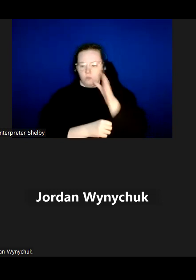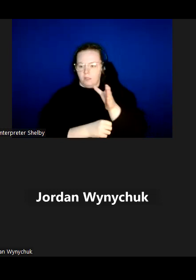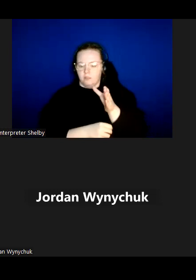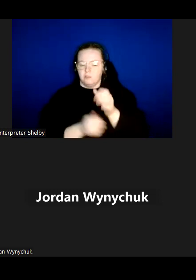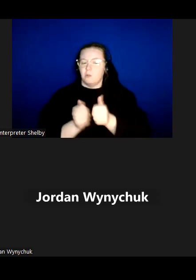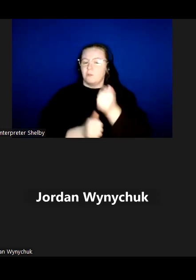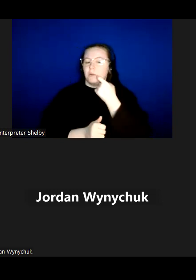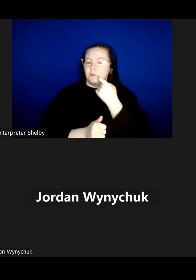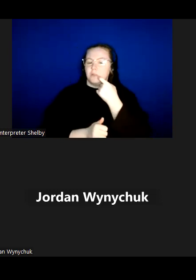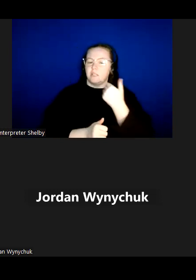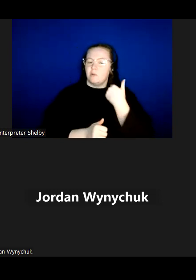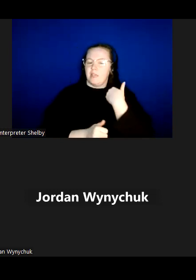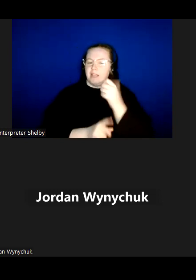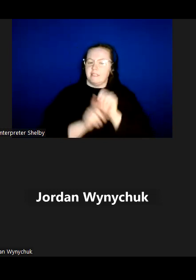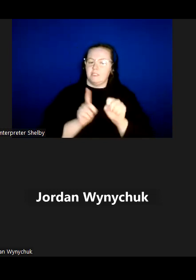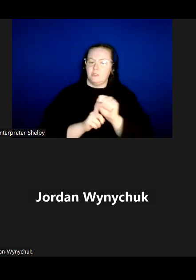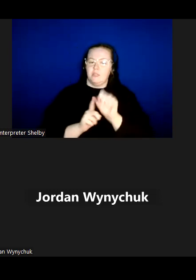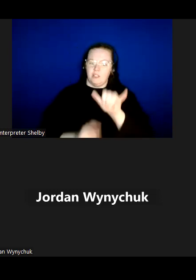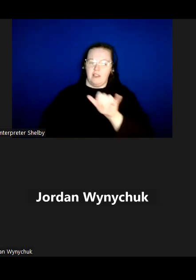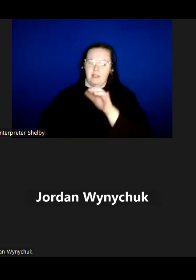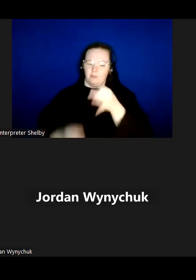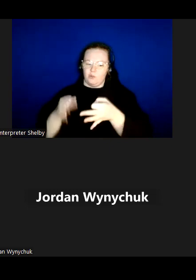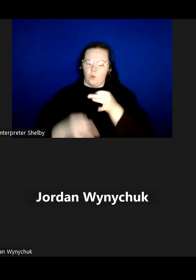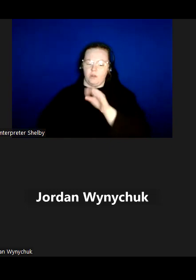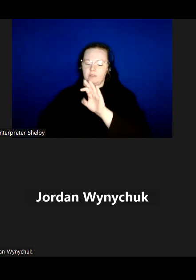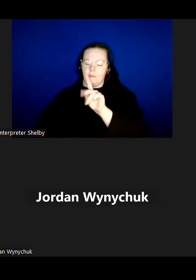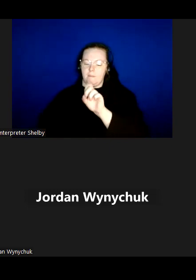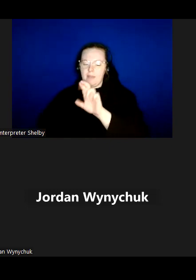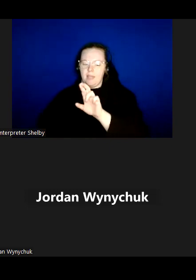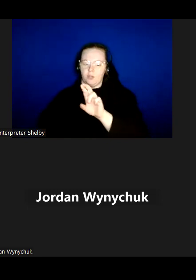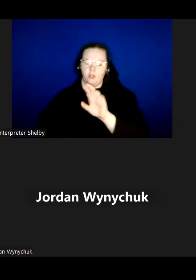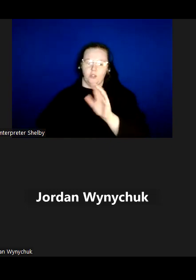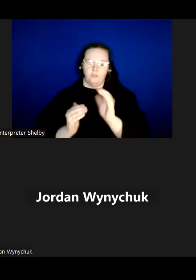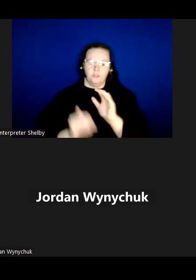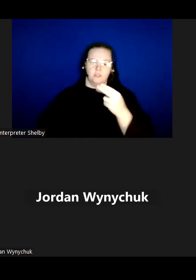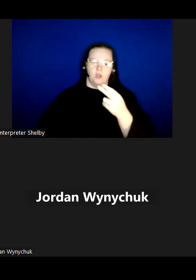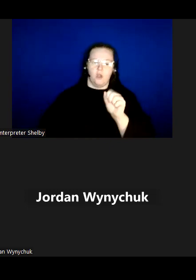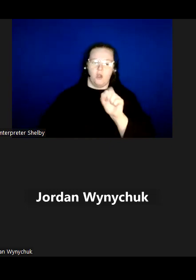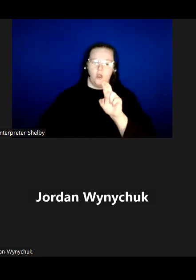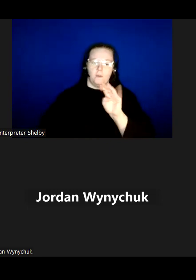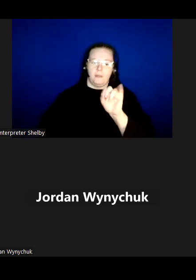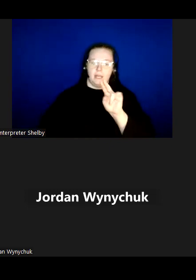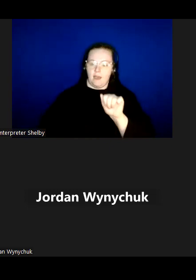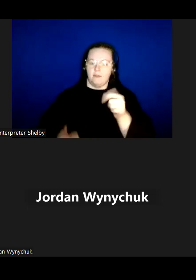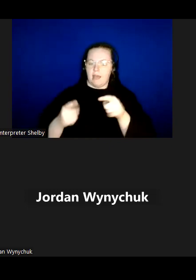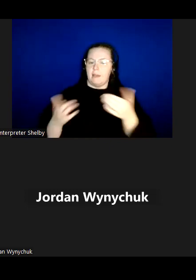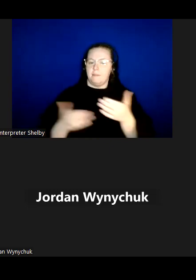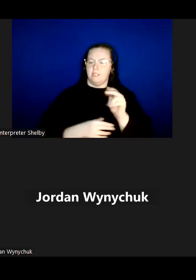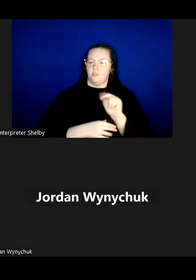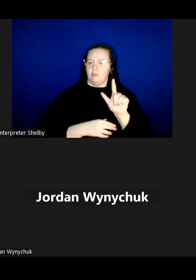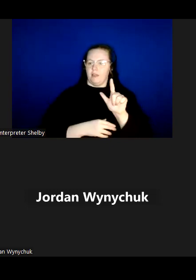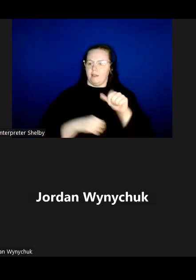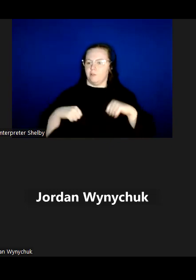is Baker versus Hermina, and it was a Court of Appeal case here in Newfoundland. The traditional approach